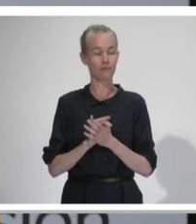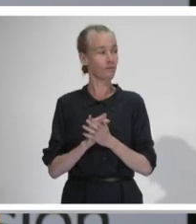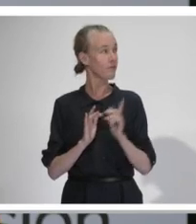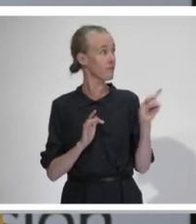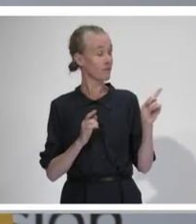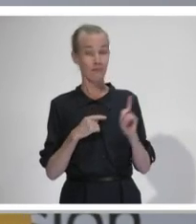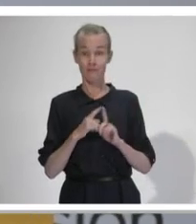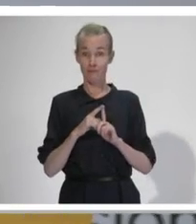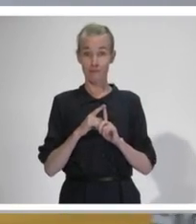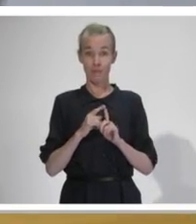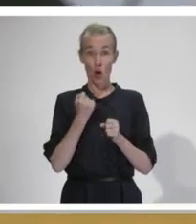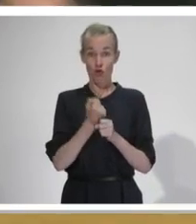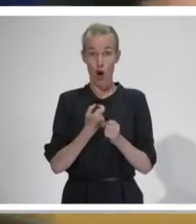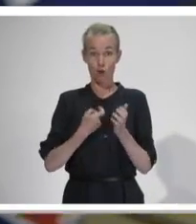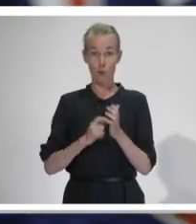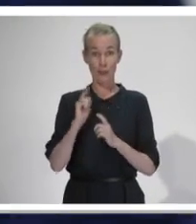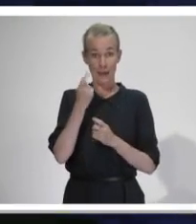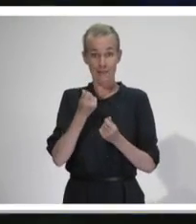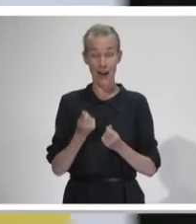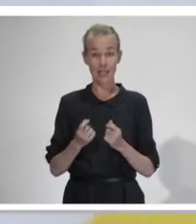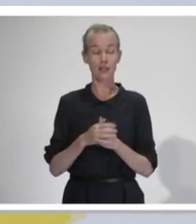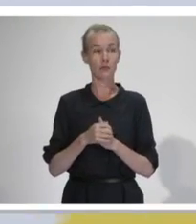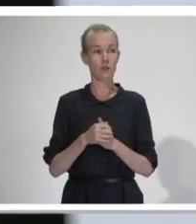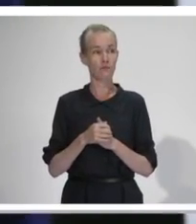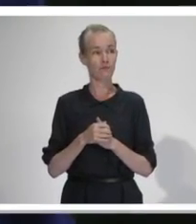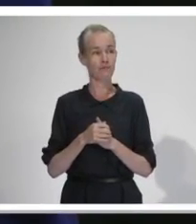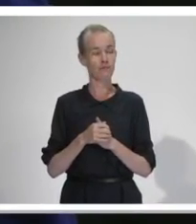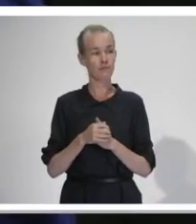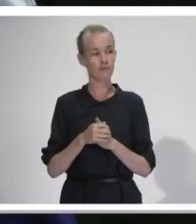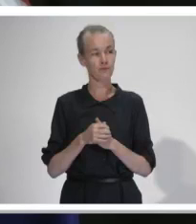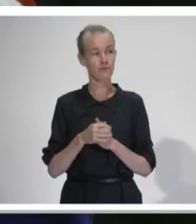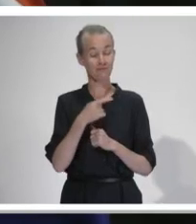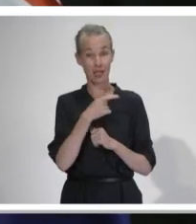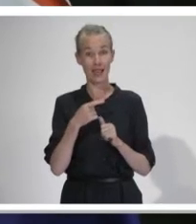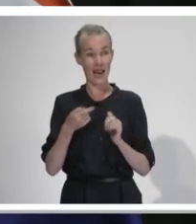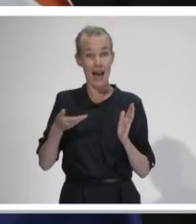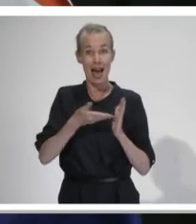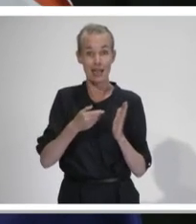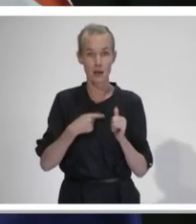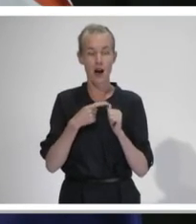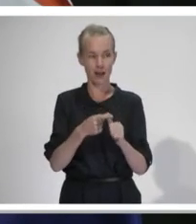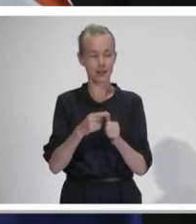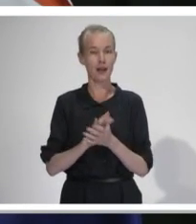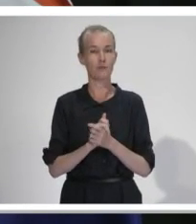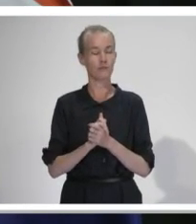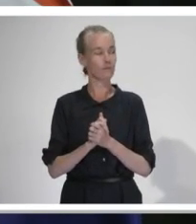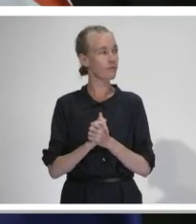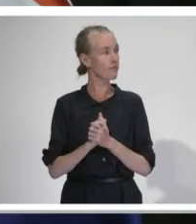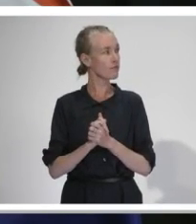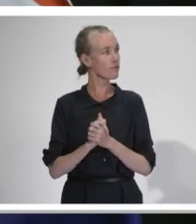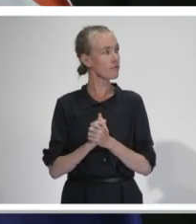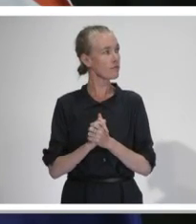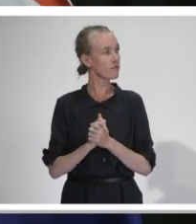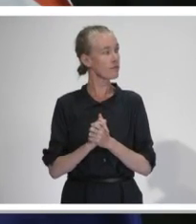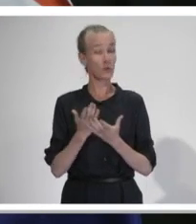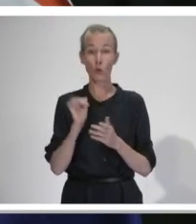of the second part of your question, Tova, it will be one factor, but it's a factor within a factor, essentially, that, as I've said, one